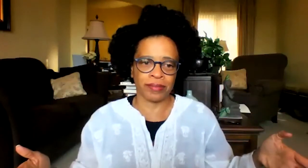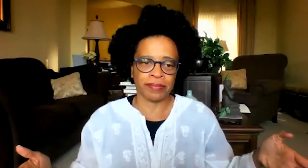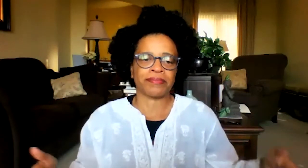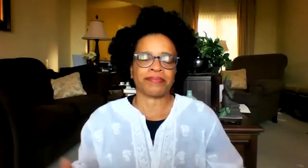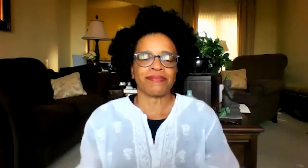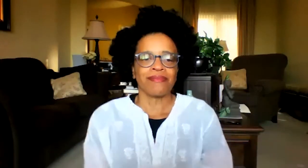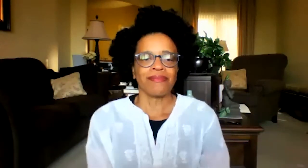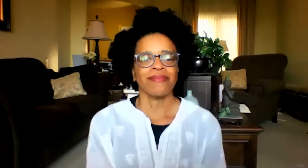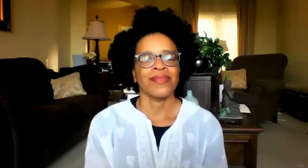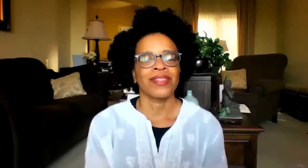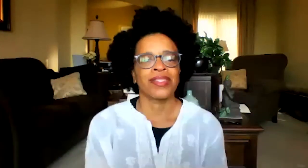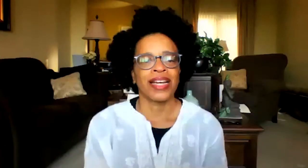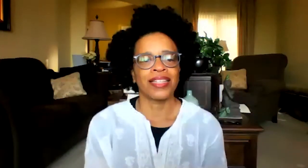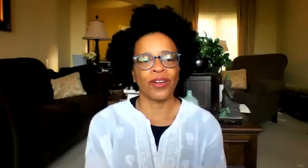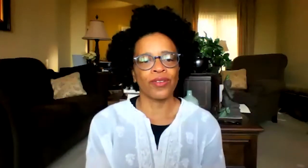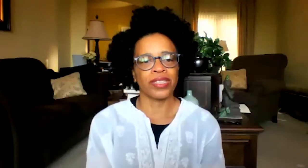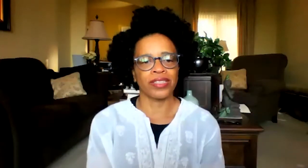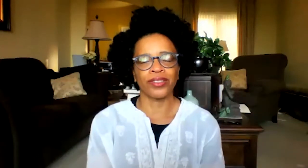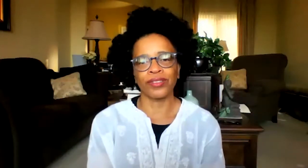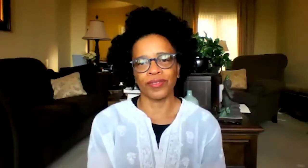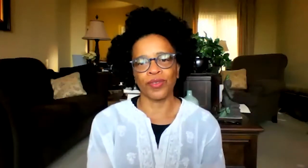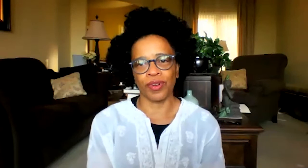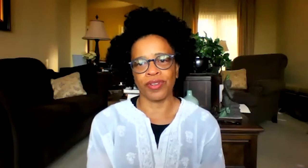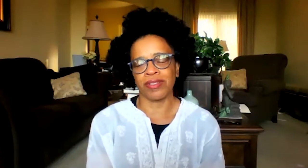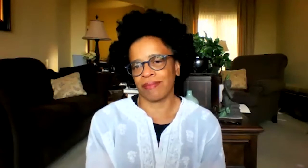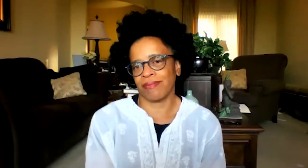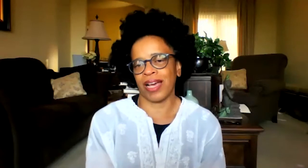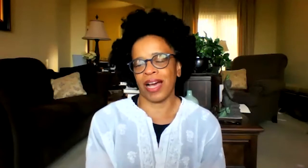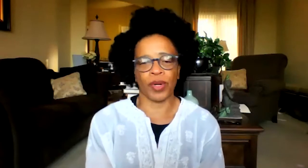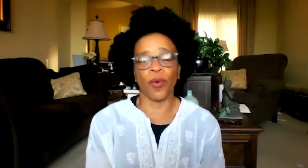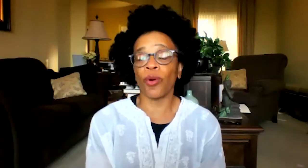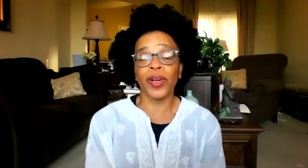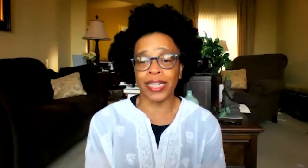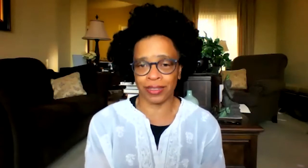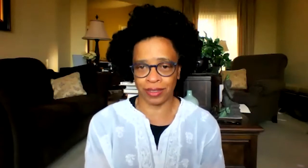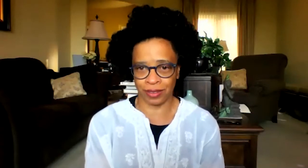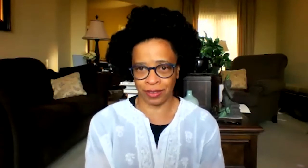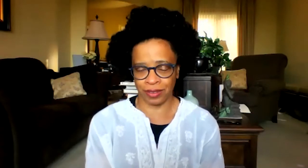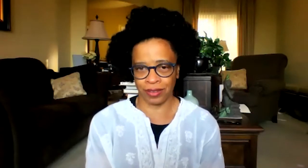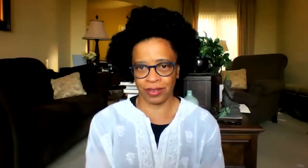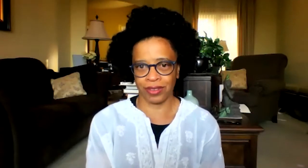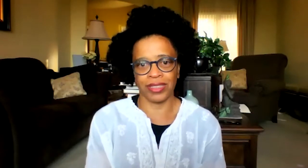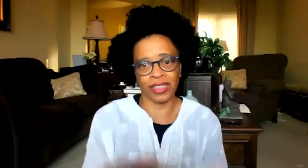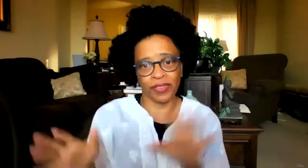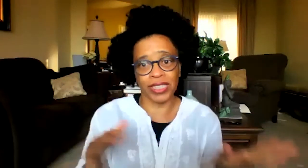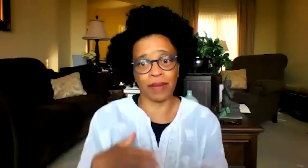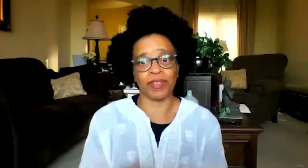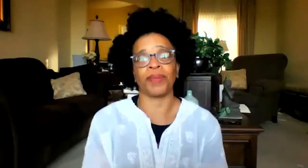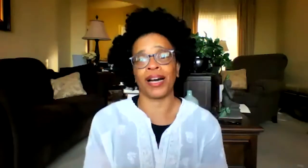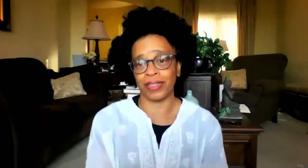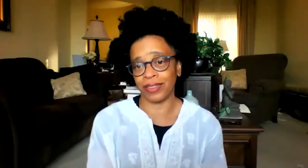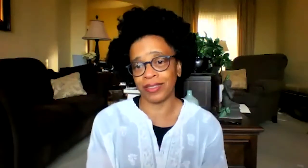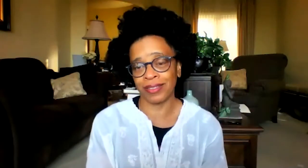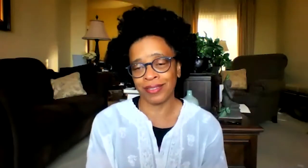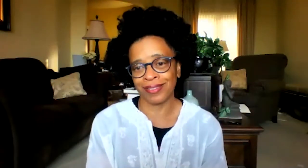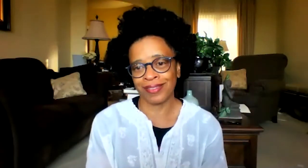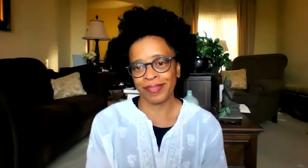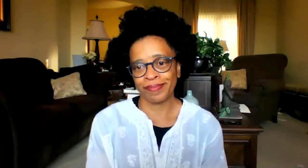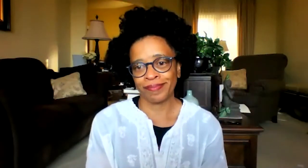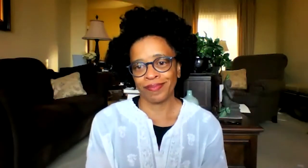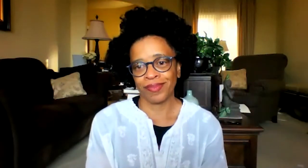those. And those include, of course, how we orient to different types of